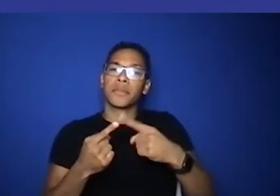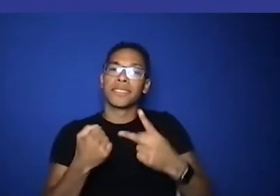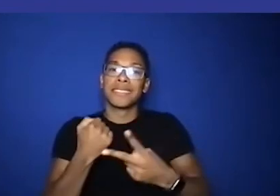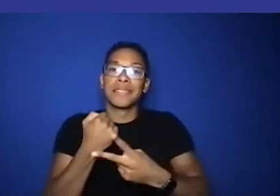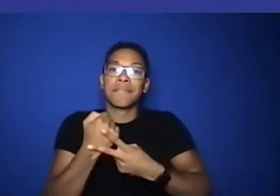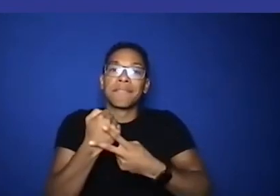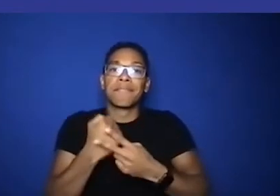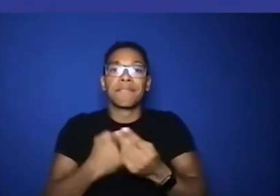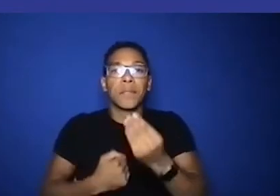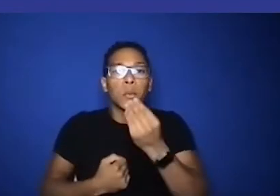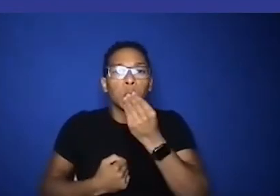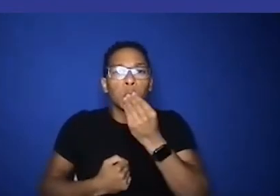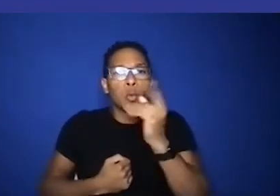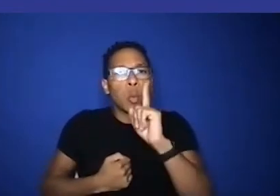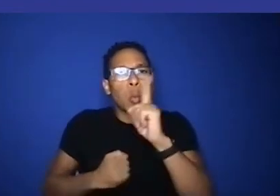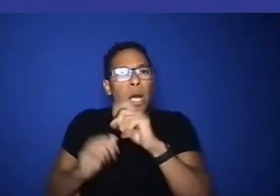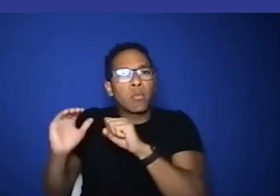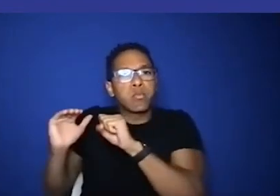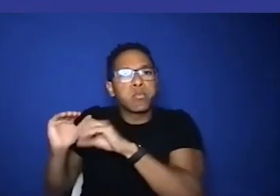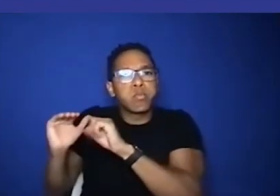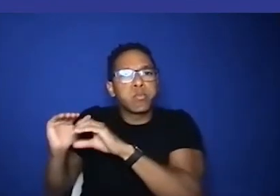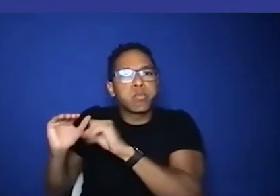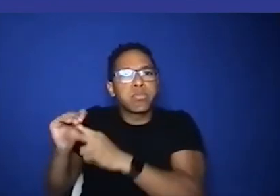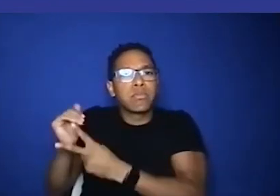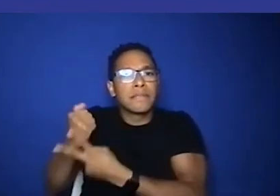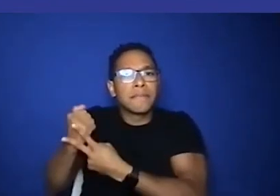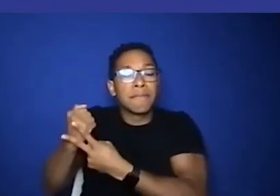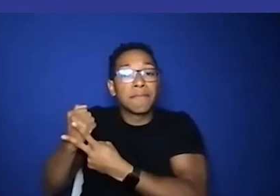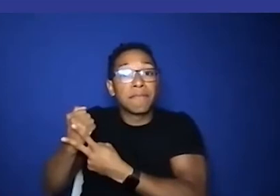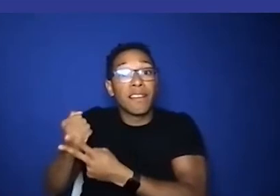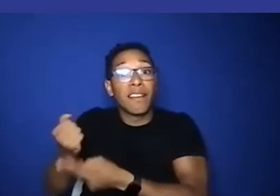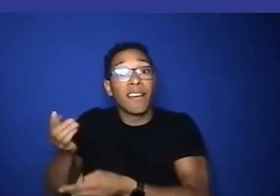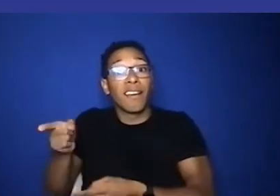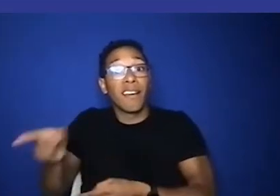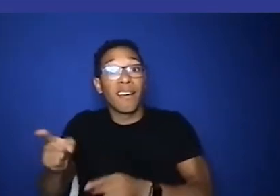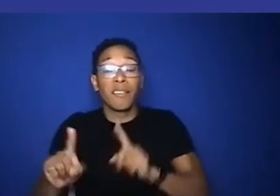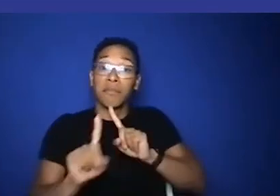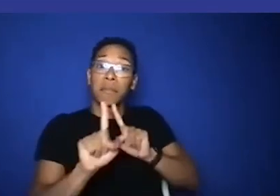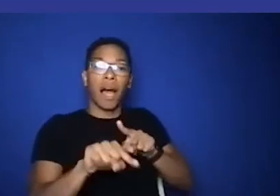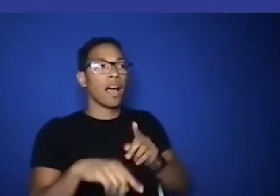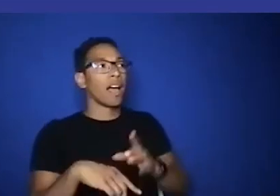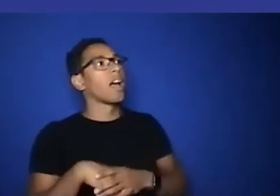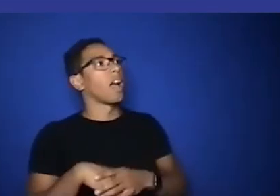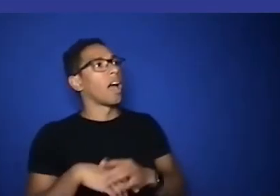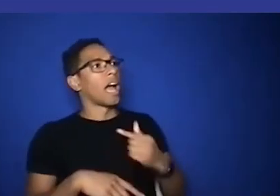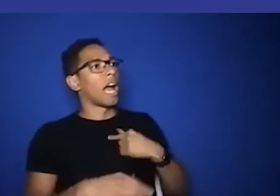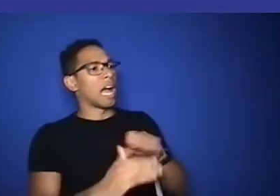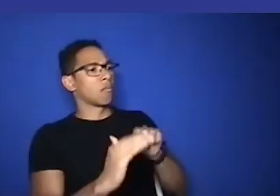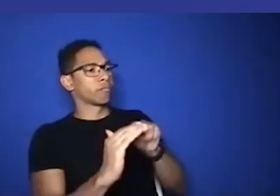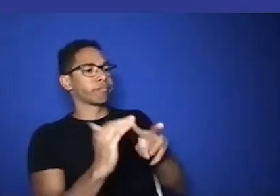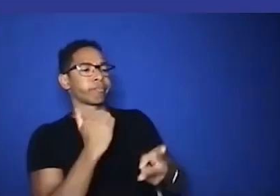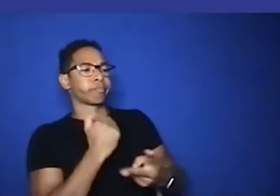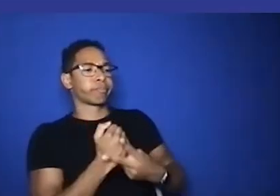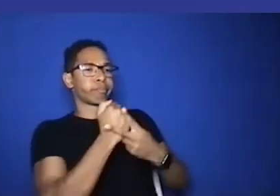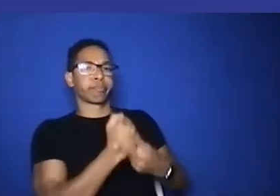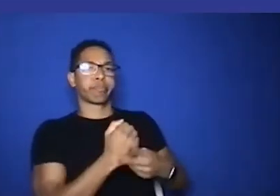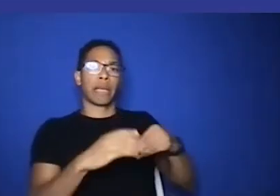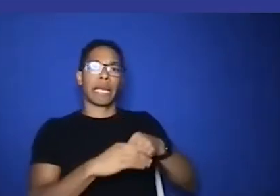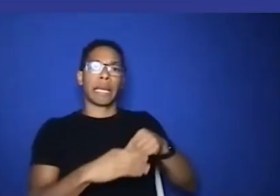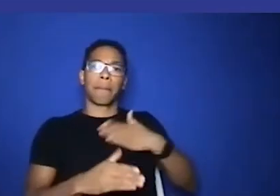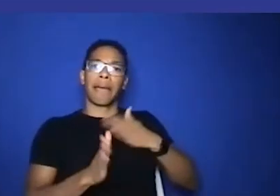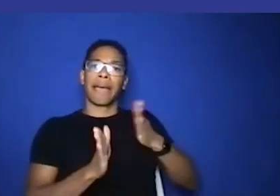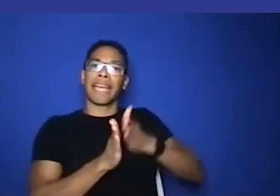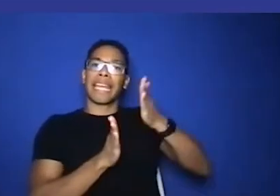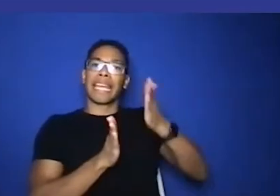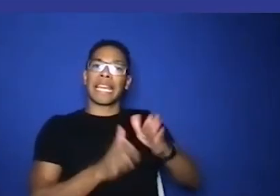food, like where will you store your food? And the response was, yeah, I store that in the belly of my neighbor.